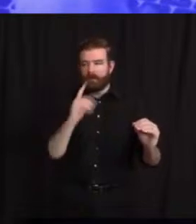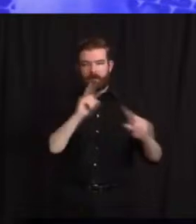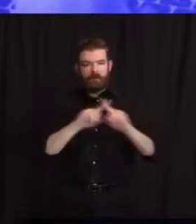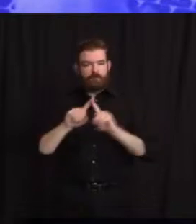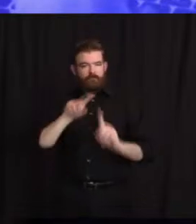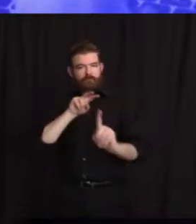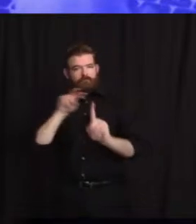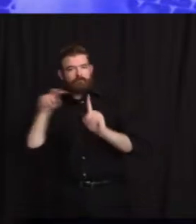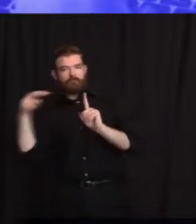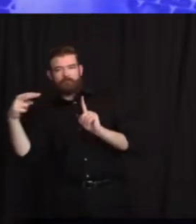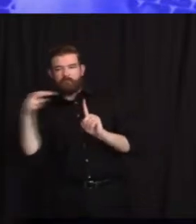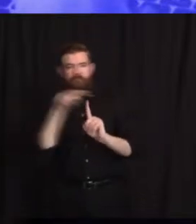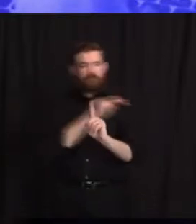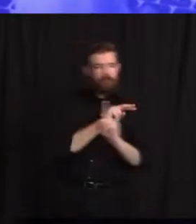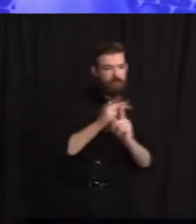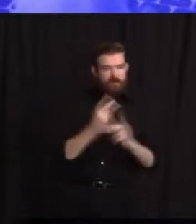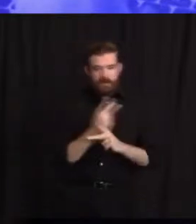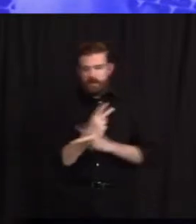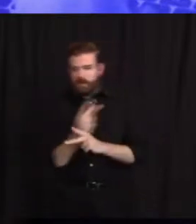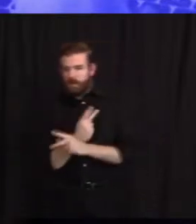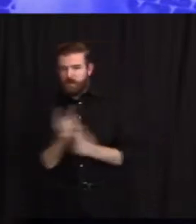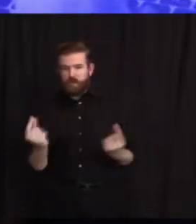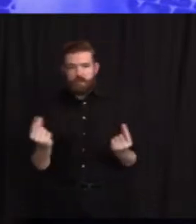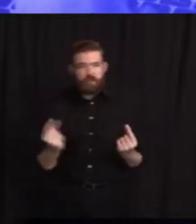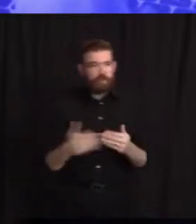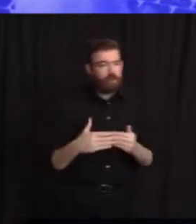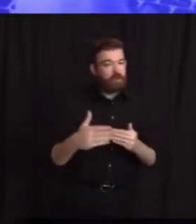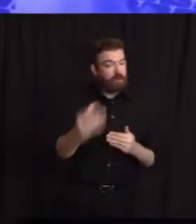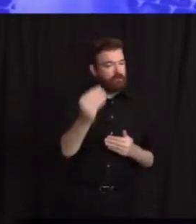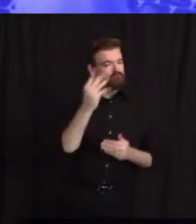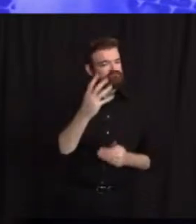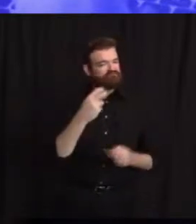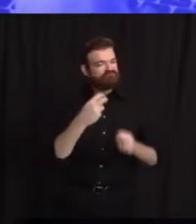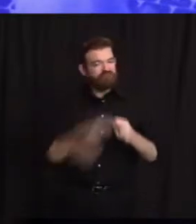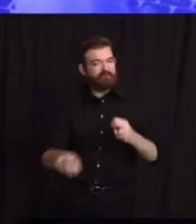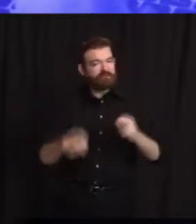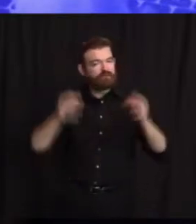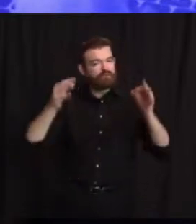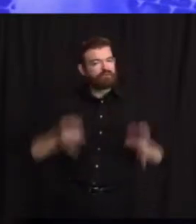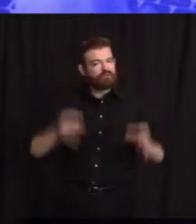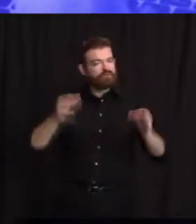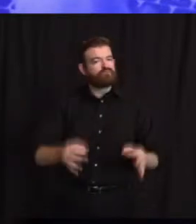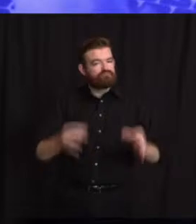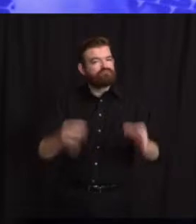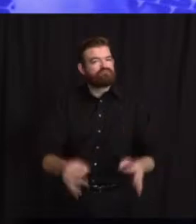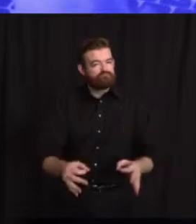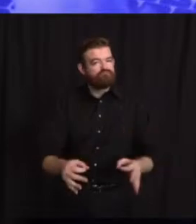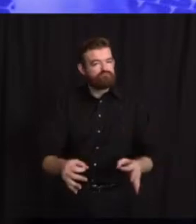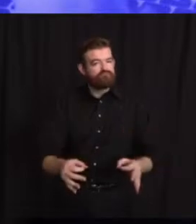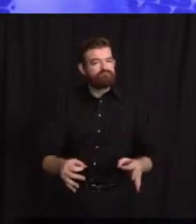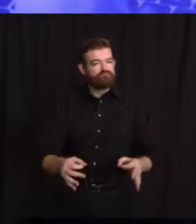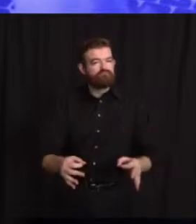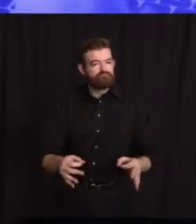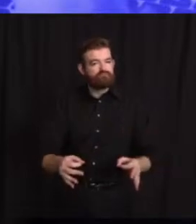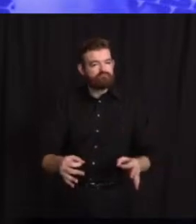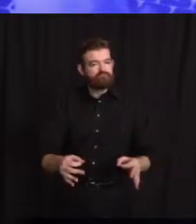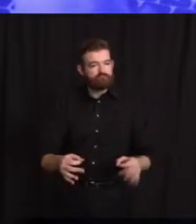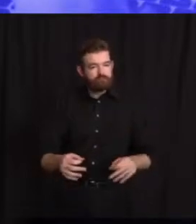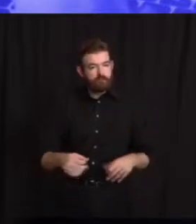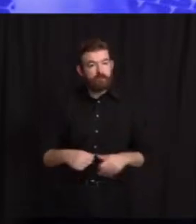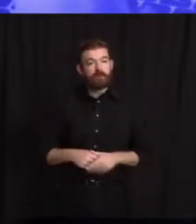decisions. Like many taxpayers, we, as a state, had been living paycheck to paycheck for far too